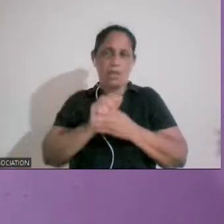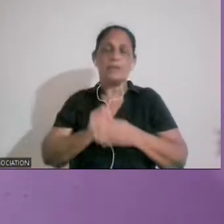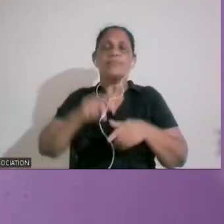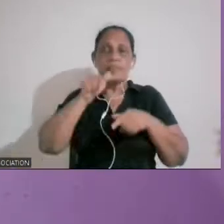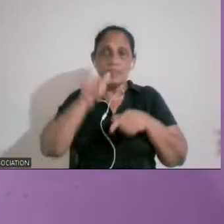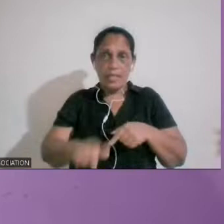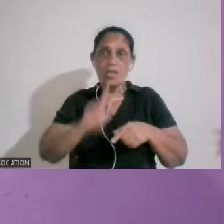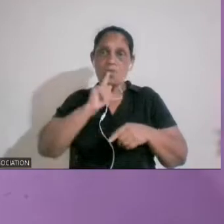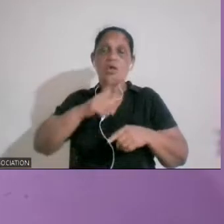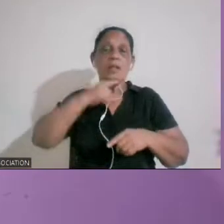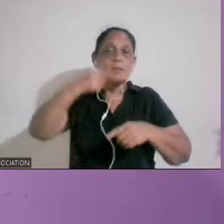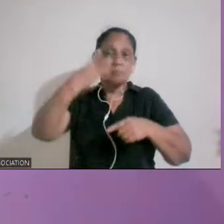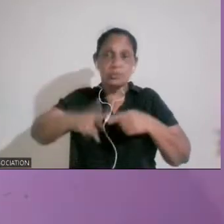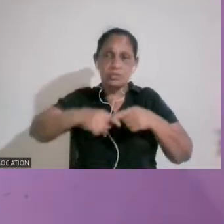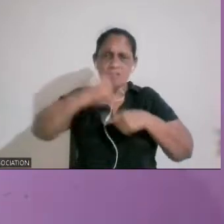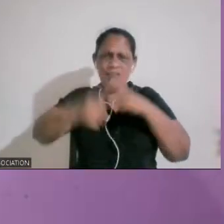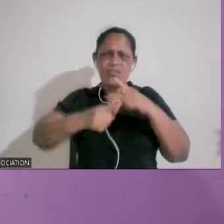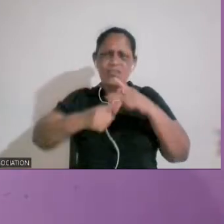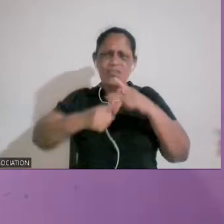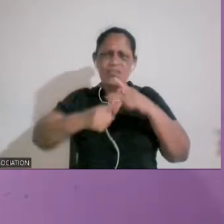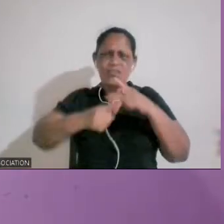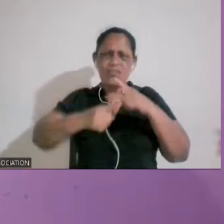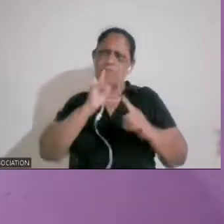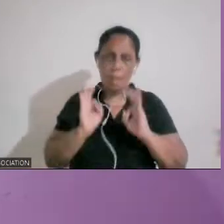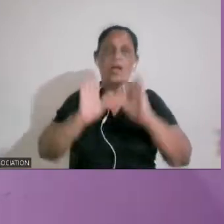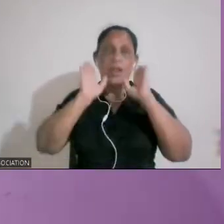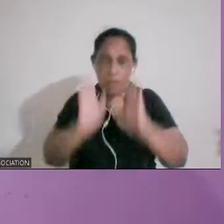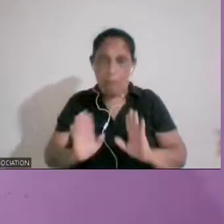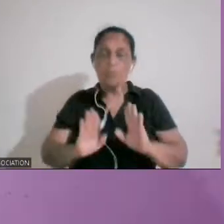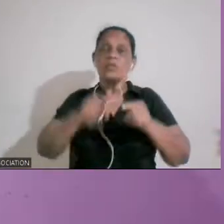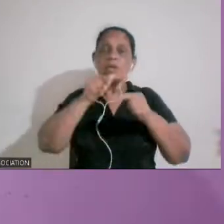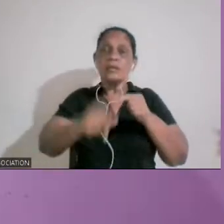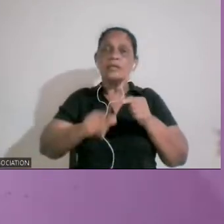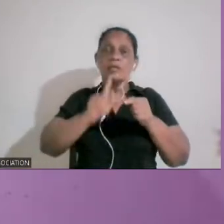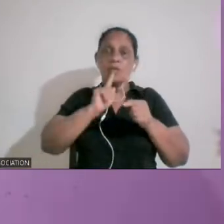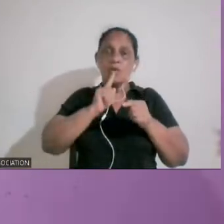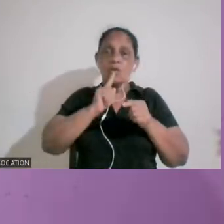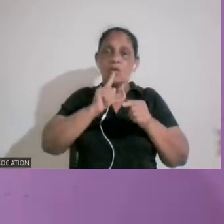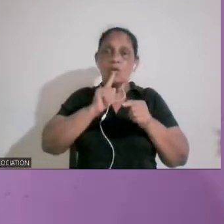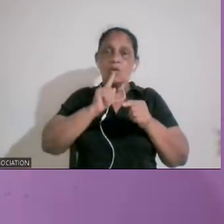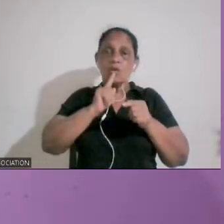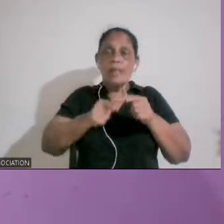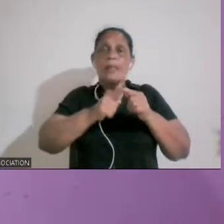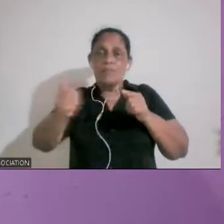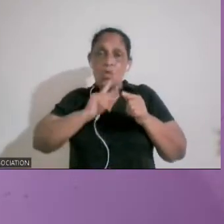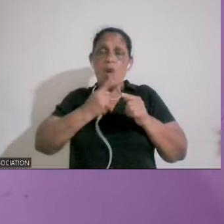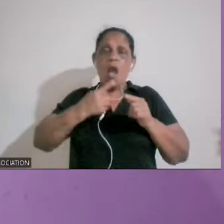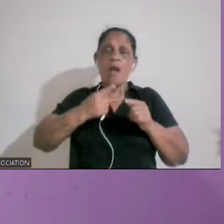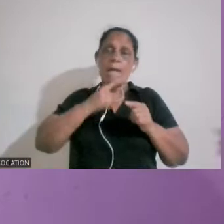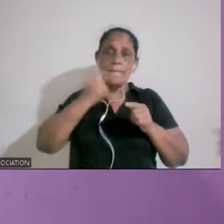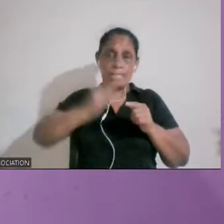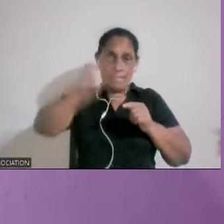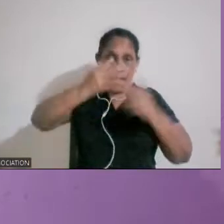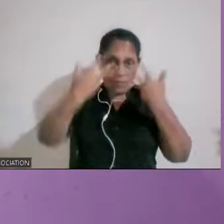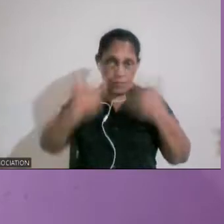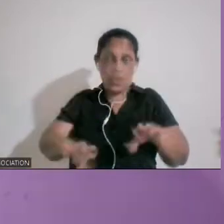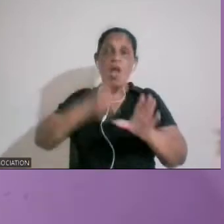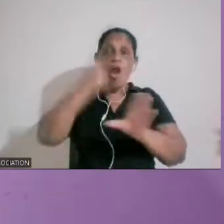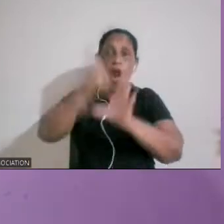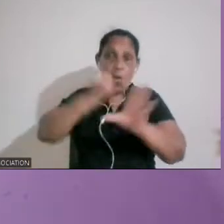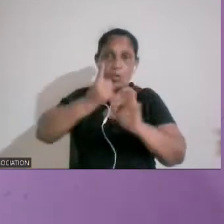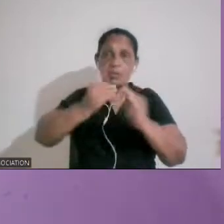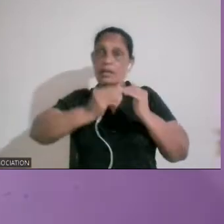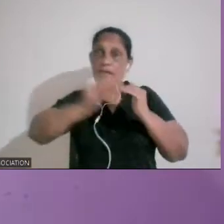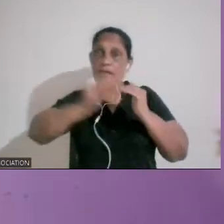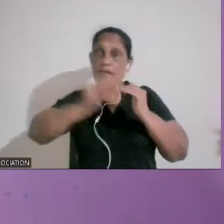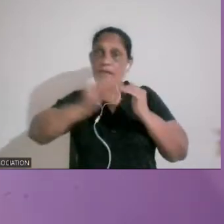then that is delayed. So irregular menstrual cycles are quite common. During puberty, it takes about a year